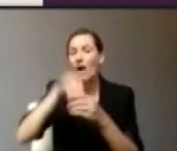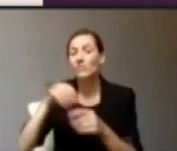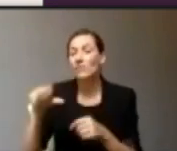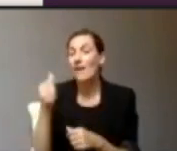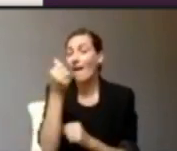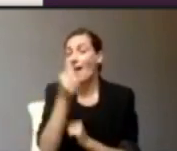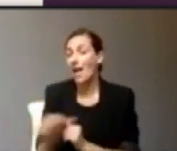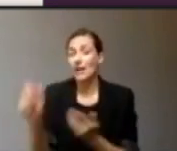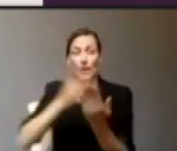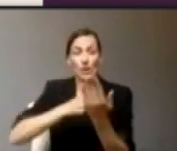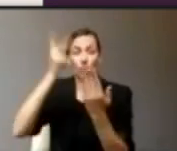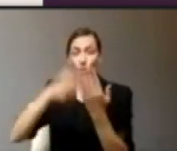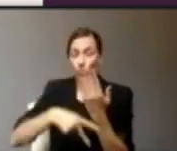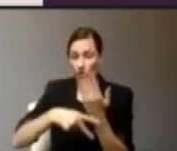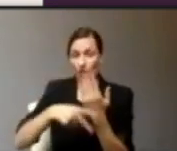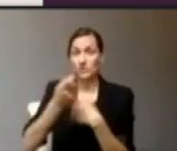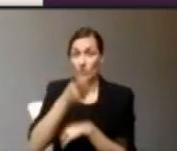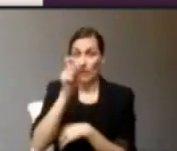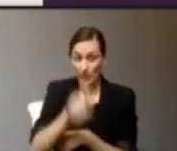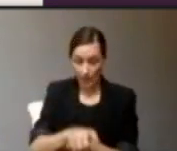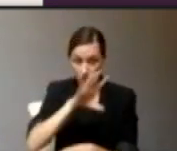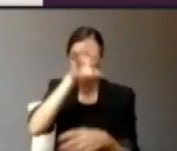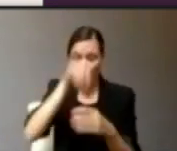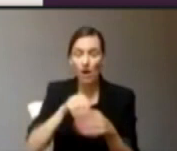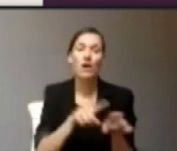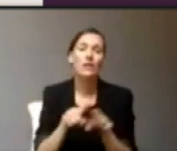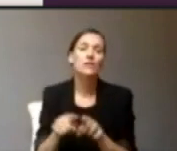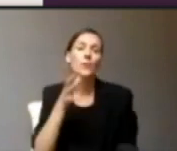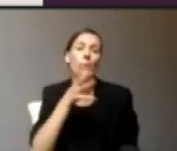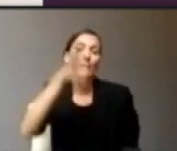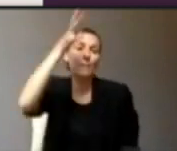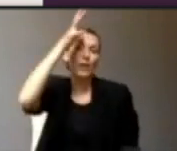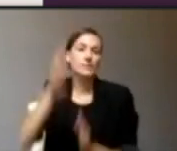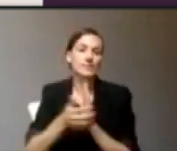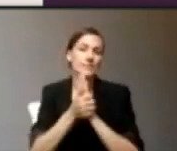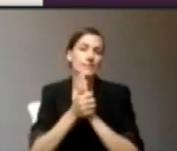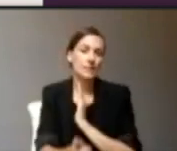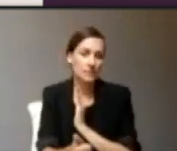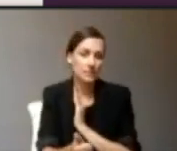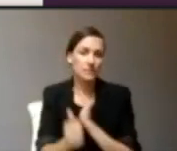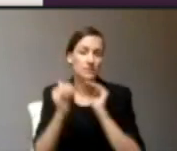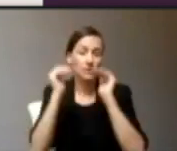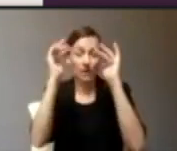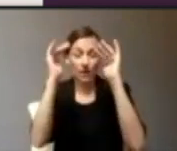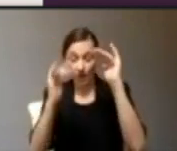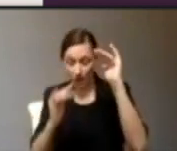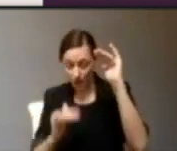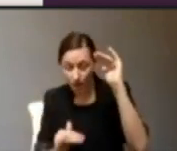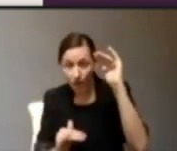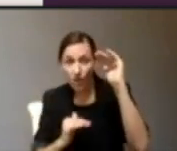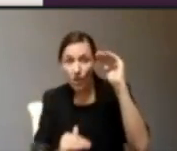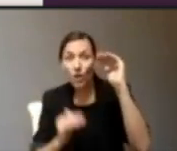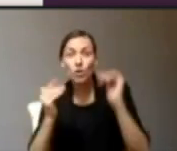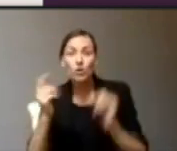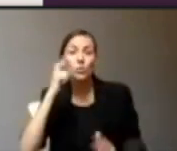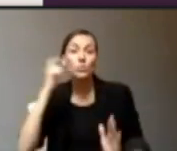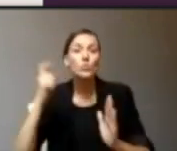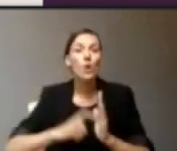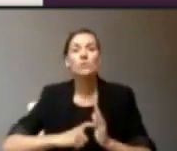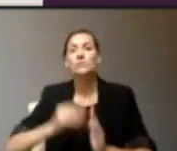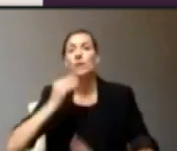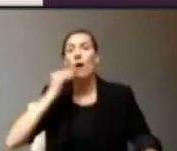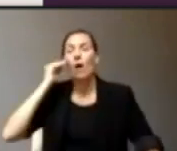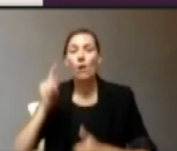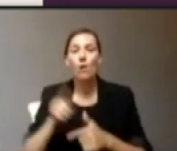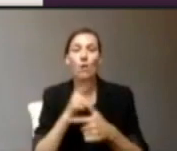real need that we're noticing, and also in parenting skills. But what you'll notice lower down is that housing, mobility, food,